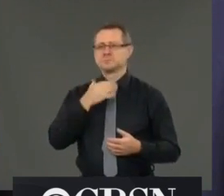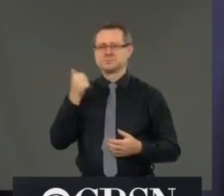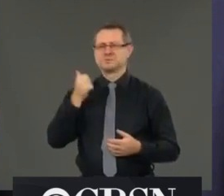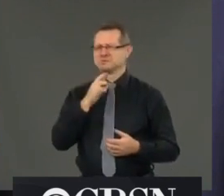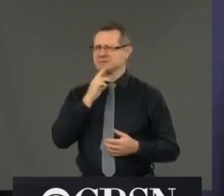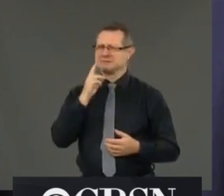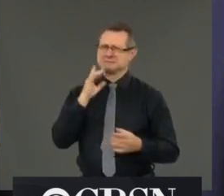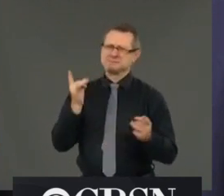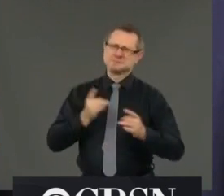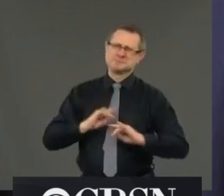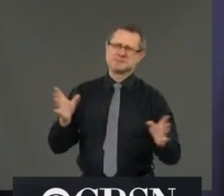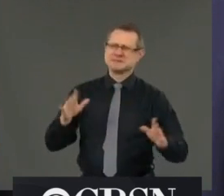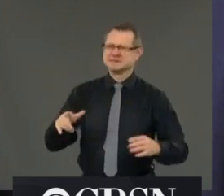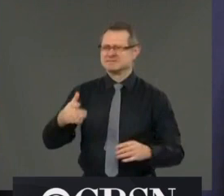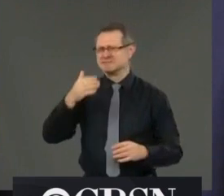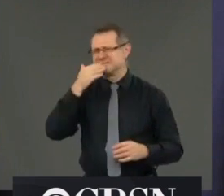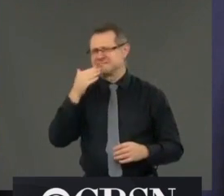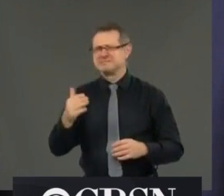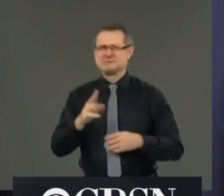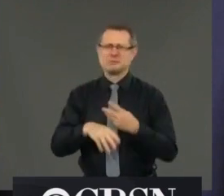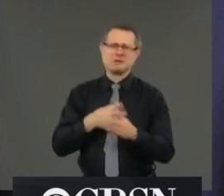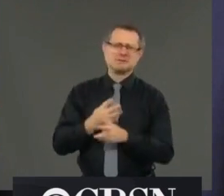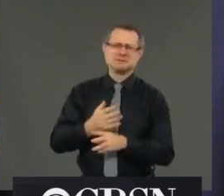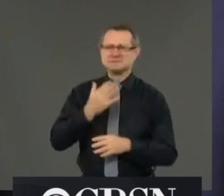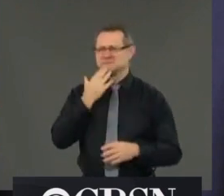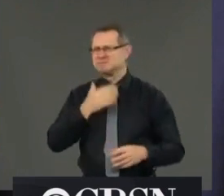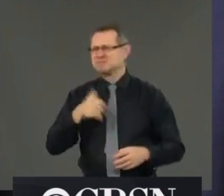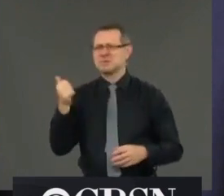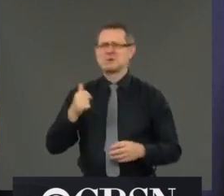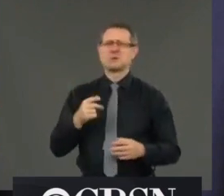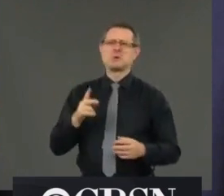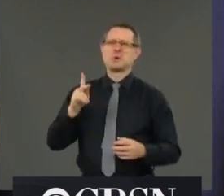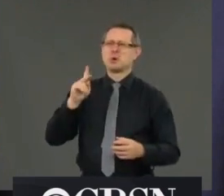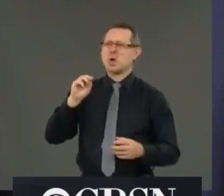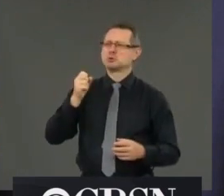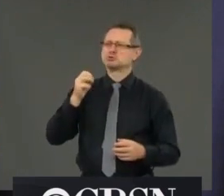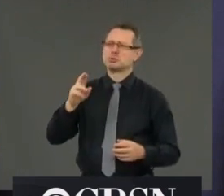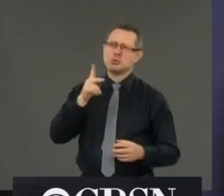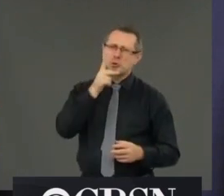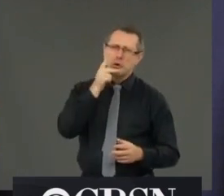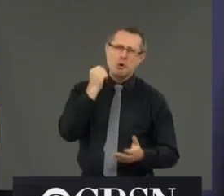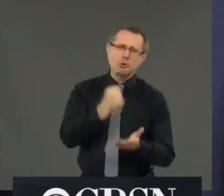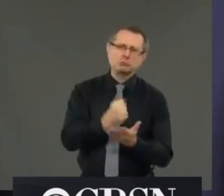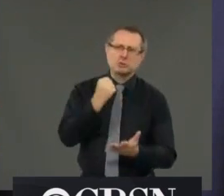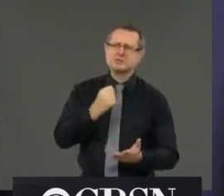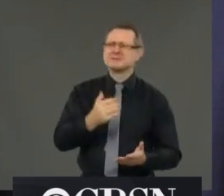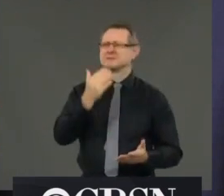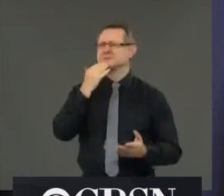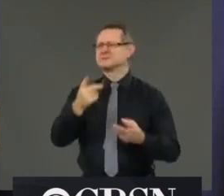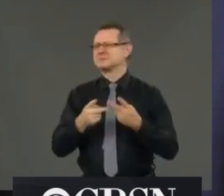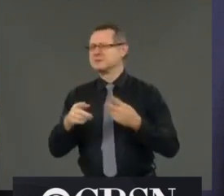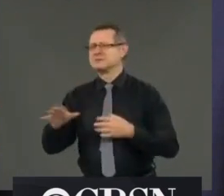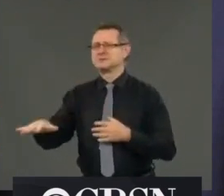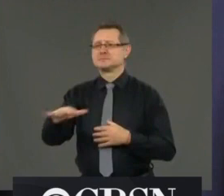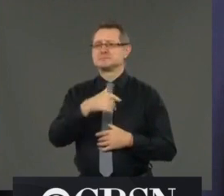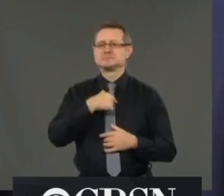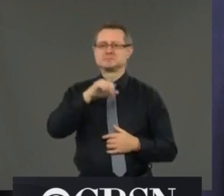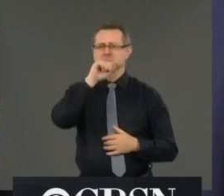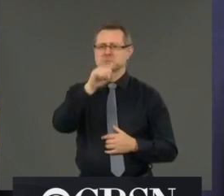I love Broadway. All right, but those things are not operating now. So that's an element.